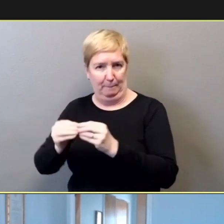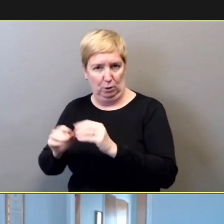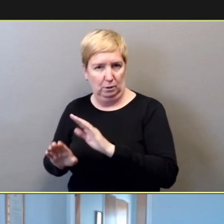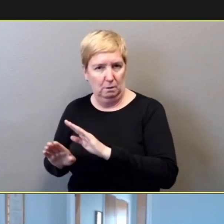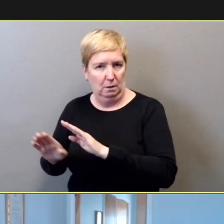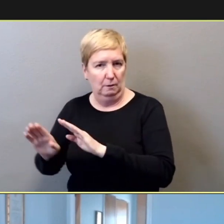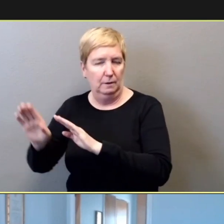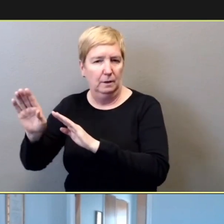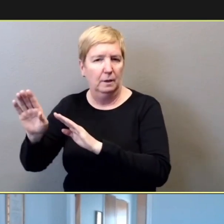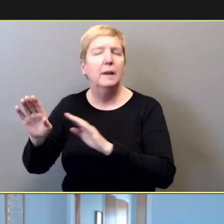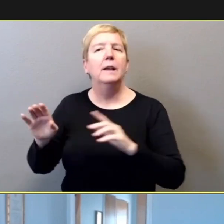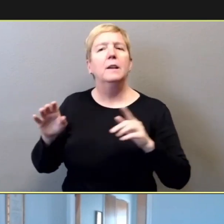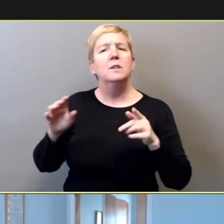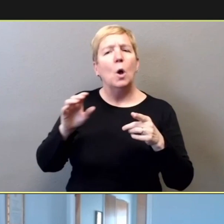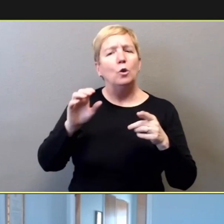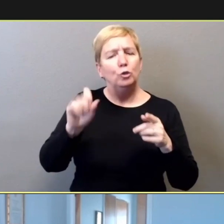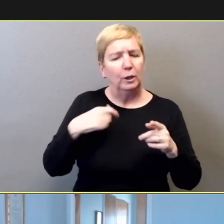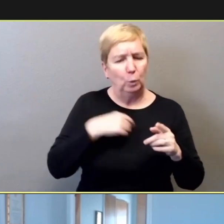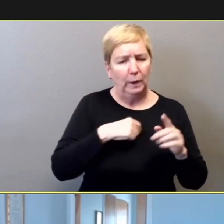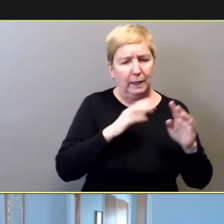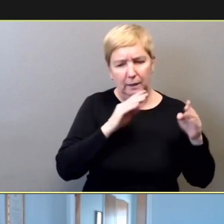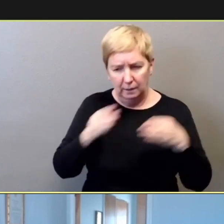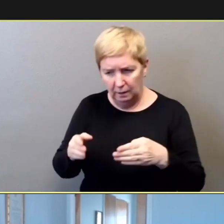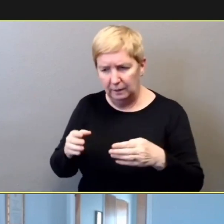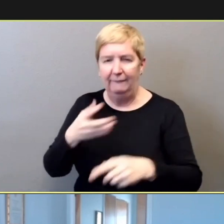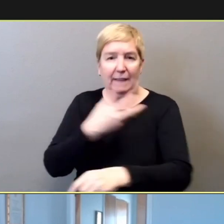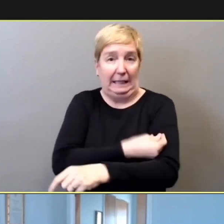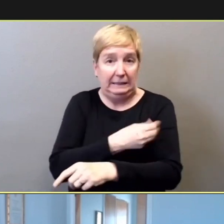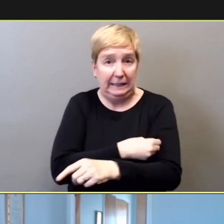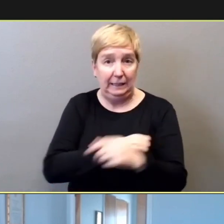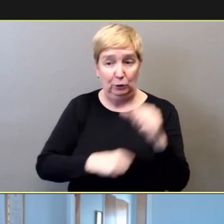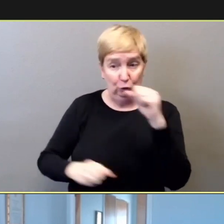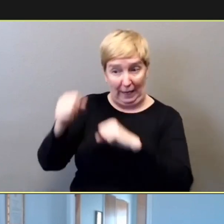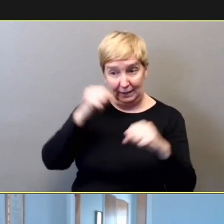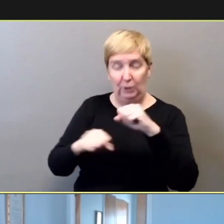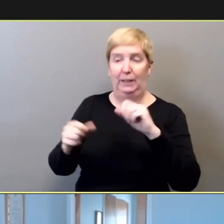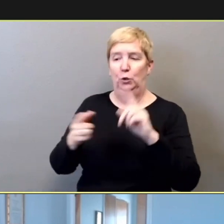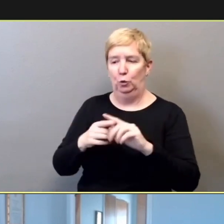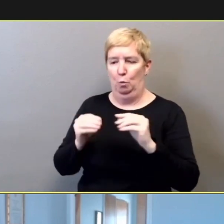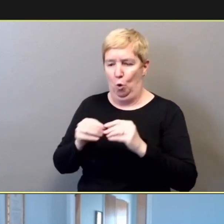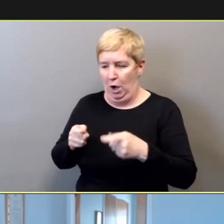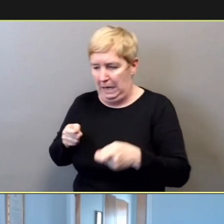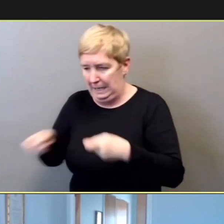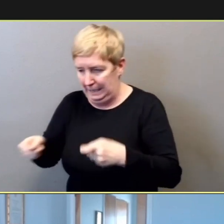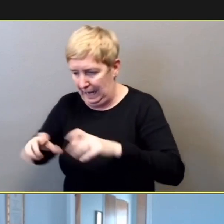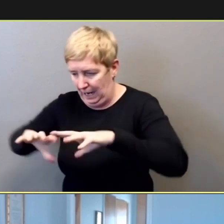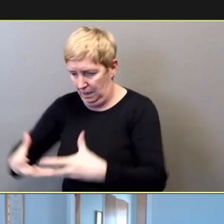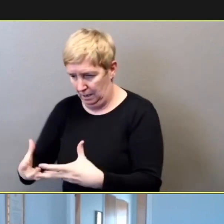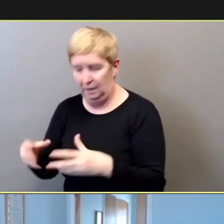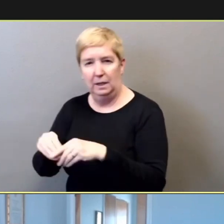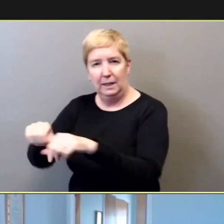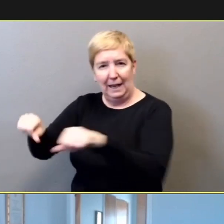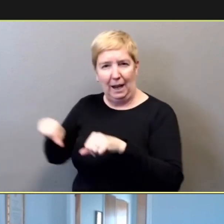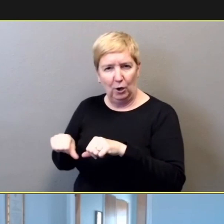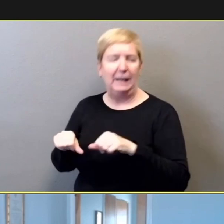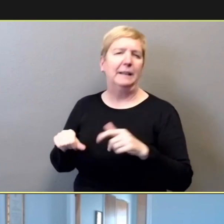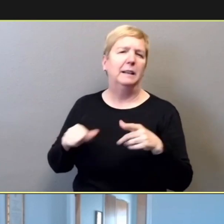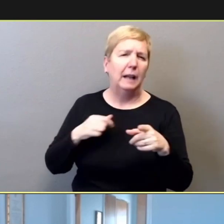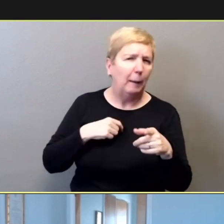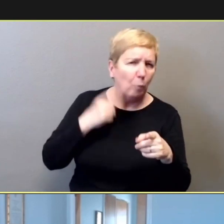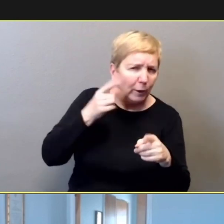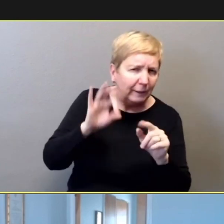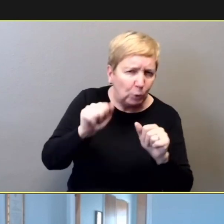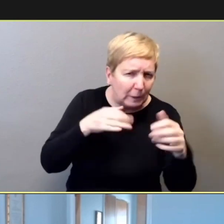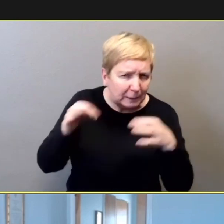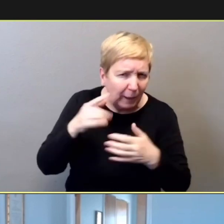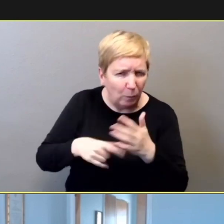"shift the vaccine strategy toward contagion control in weeks?" So I was hoping someone could explain what that was referring